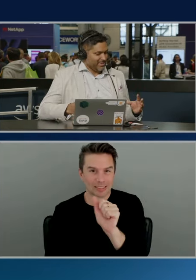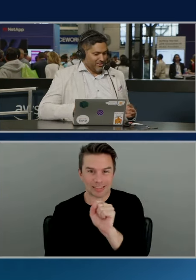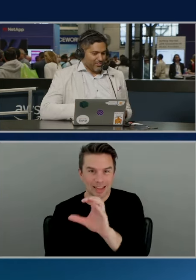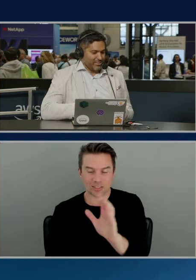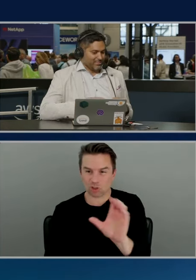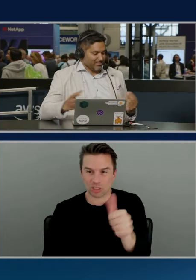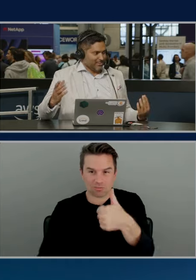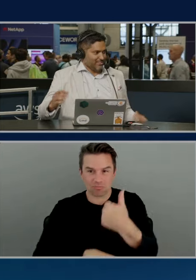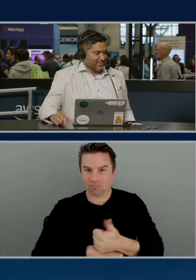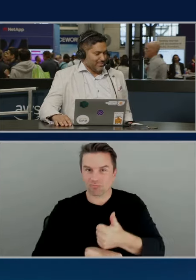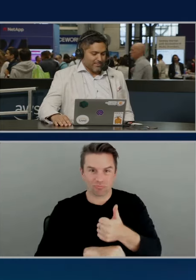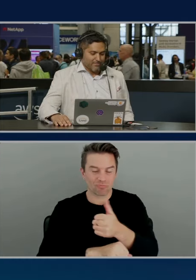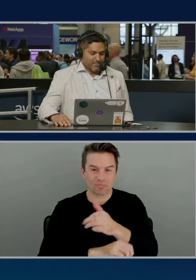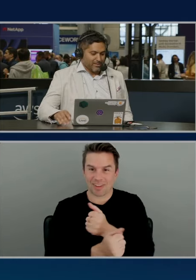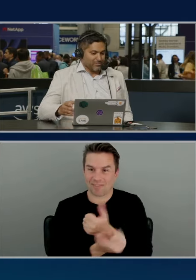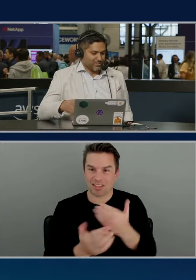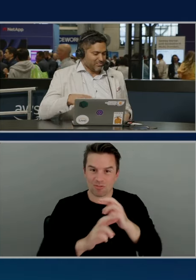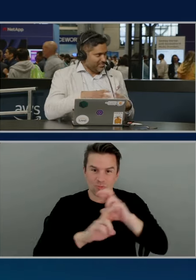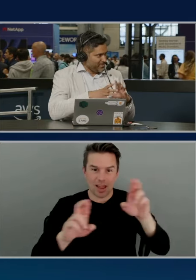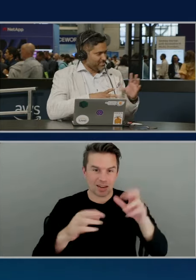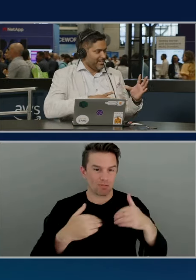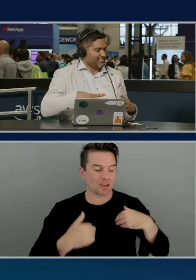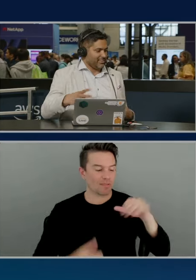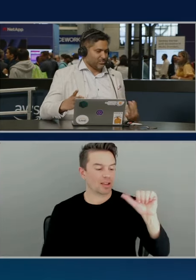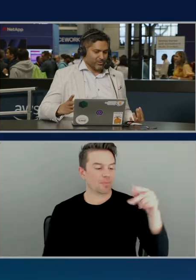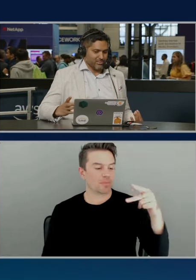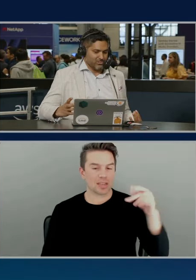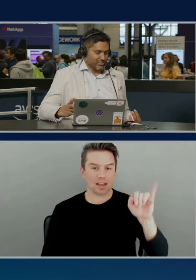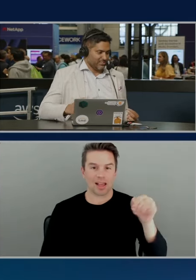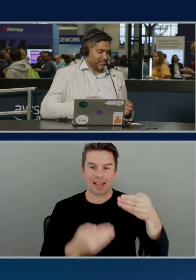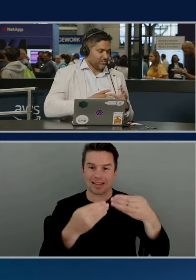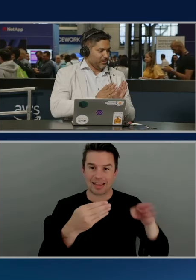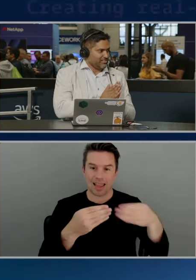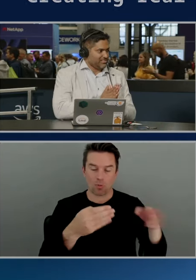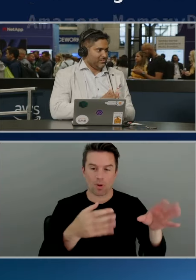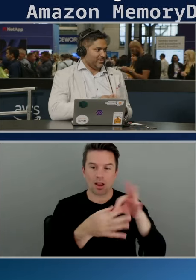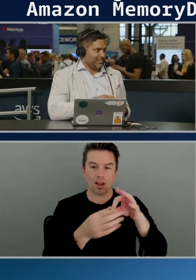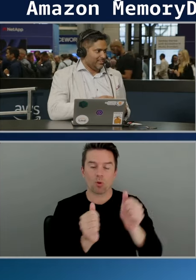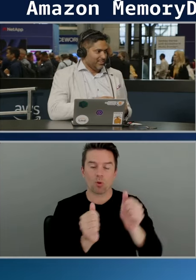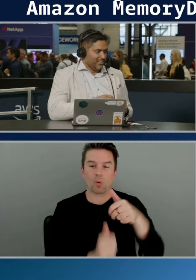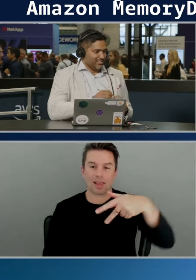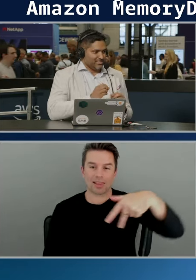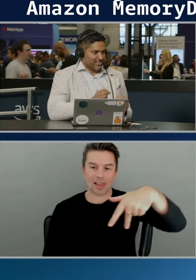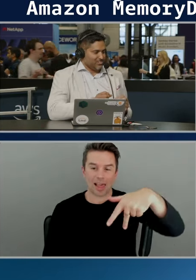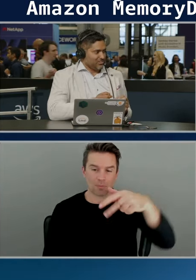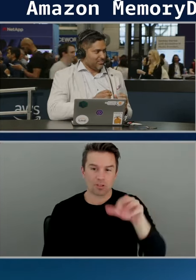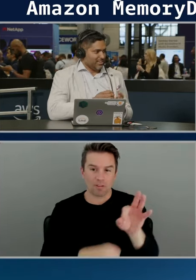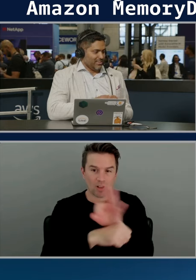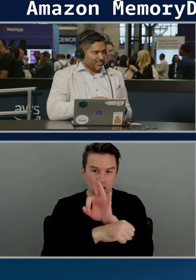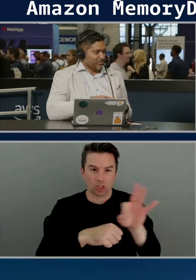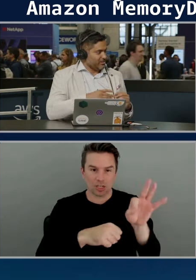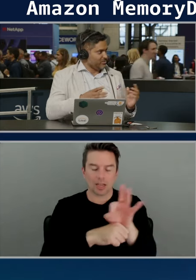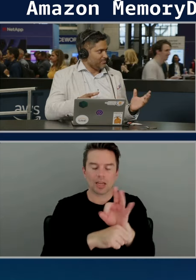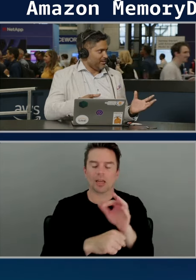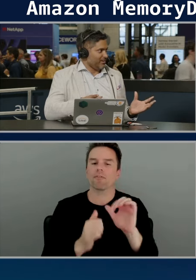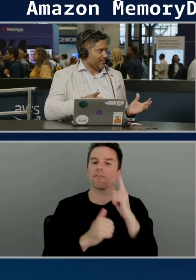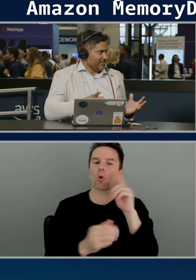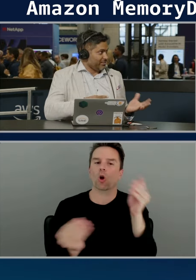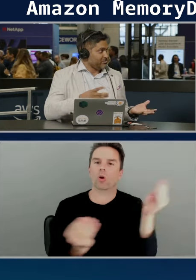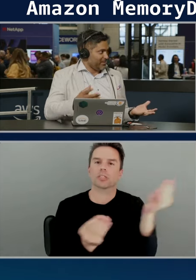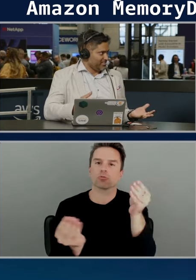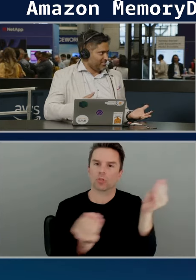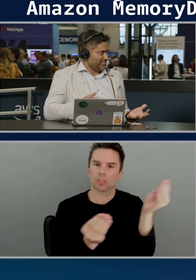API gateway linked to a Lambda function that's basically acting as an orchestration layer. So what it's doing is essentially, we're using